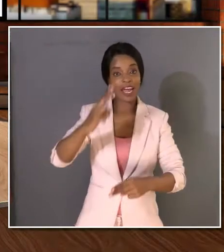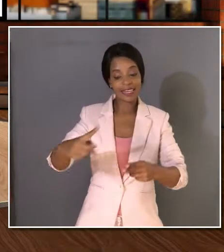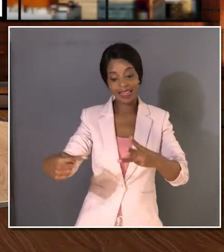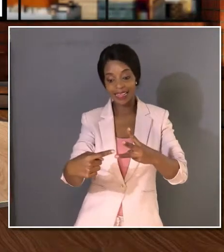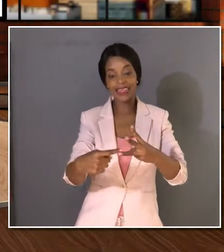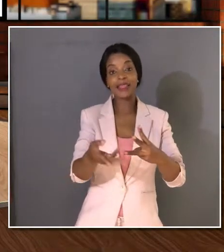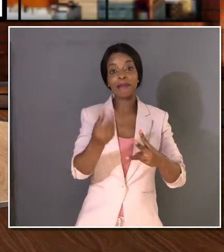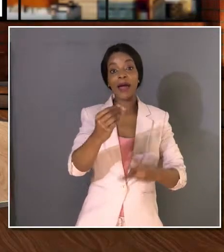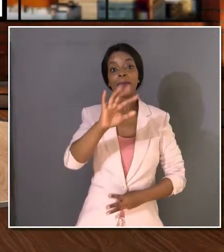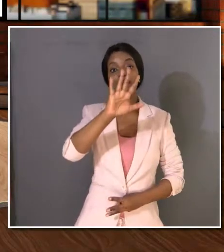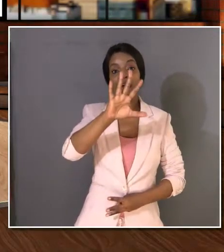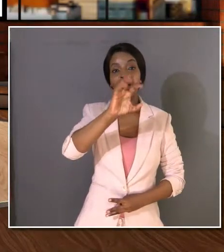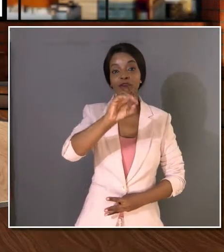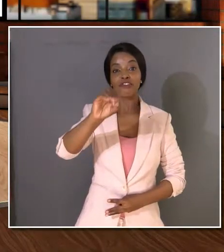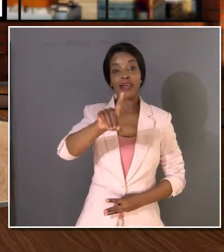500,000 rands.